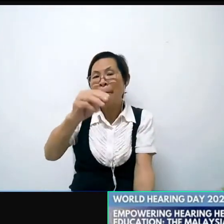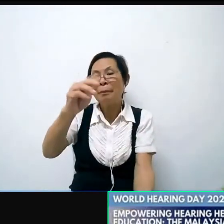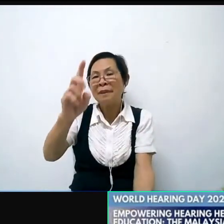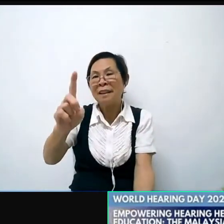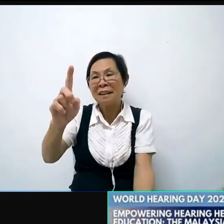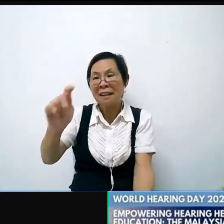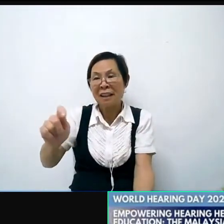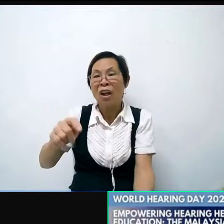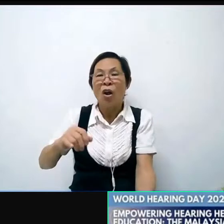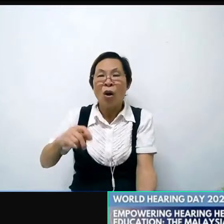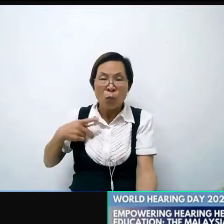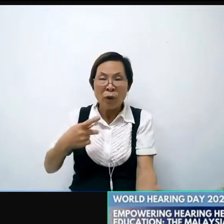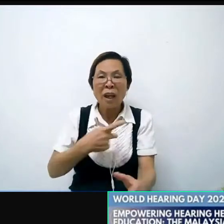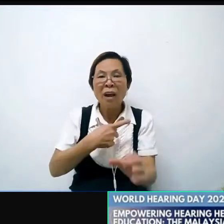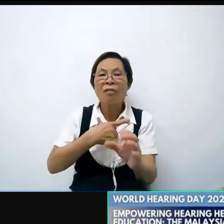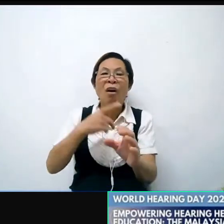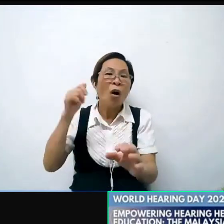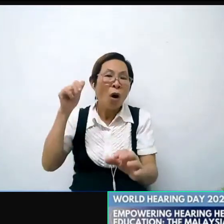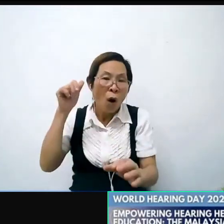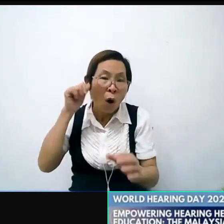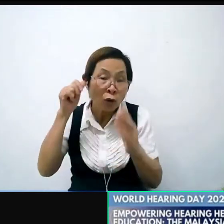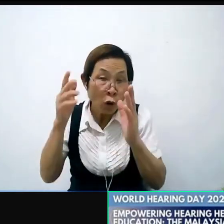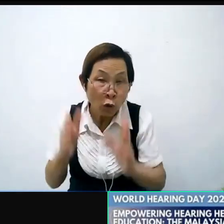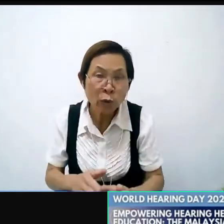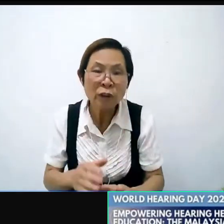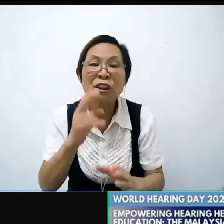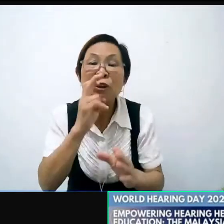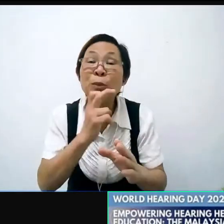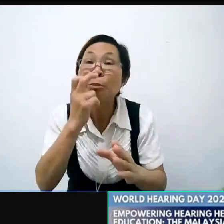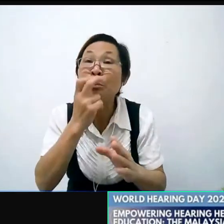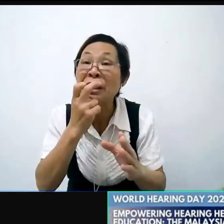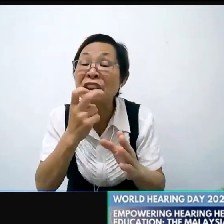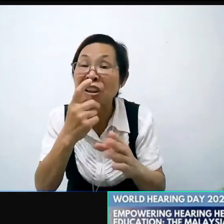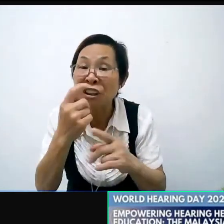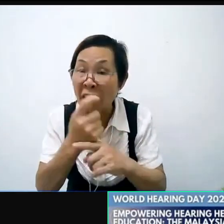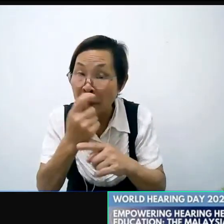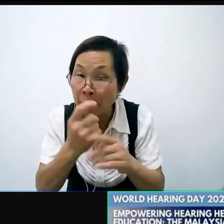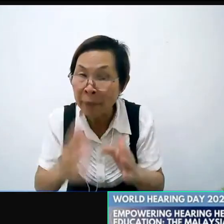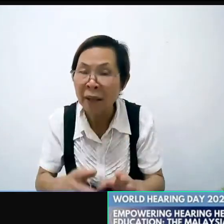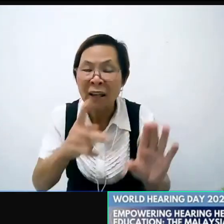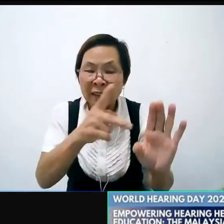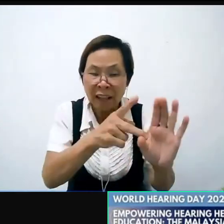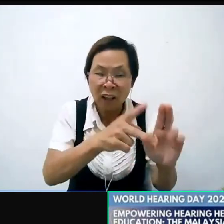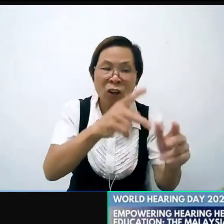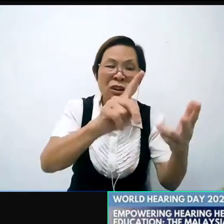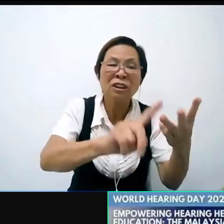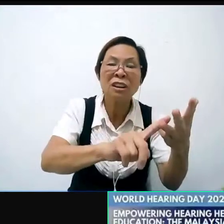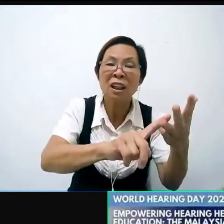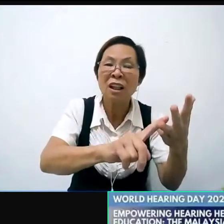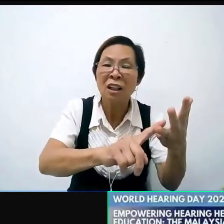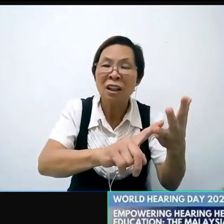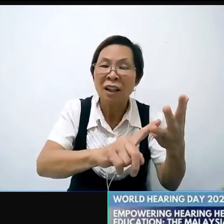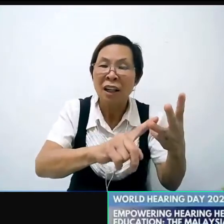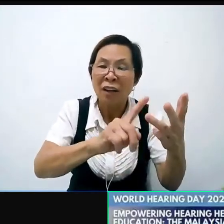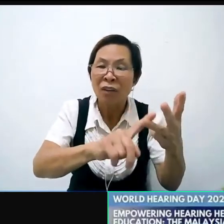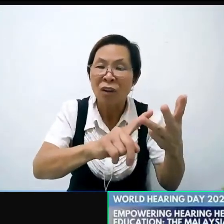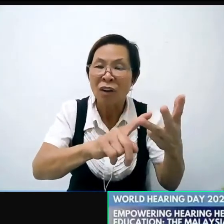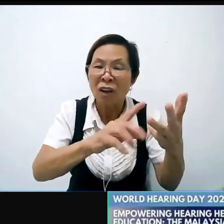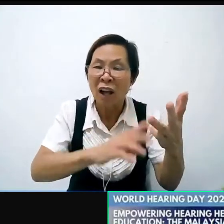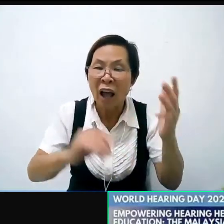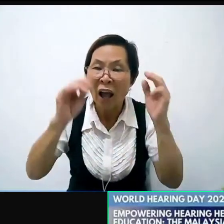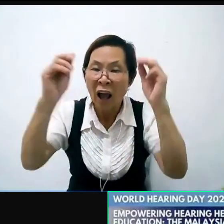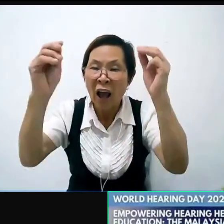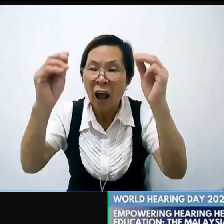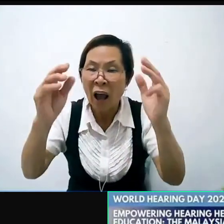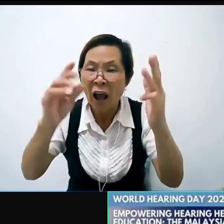have audiologists, speech therapists, occupational therapists, psychologists, we can be psychologists, clinical psychologists, and also